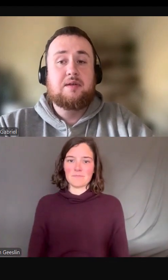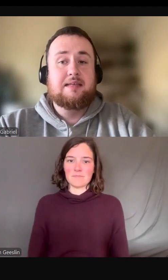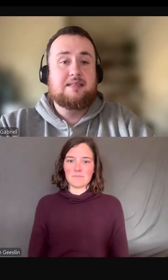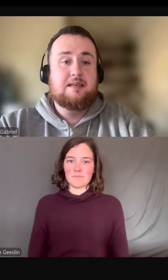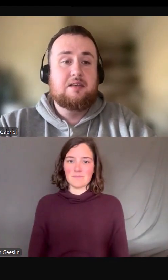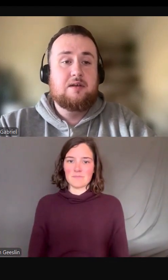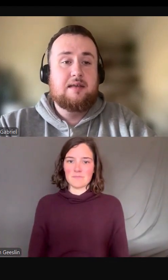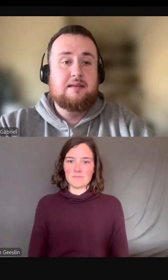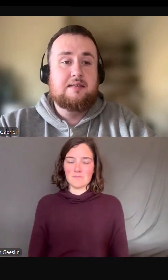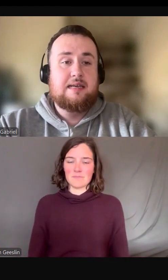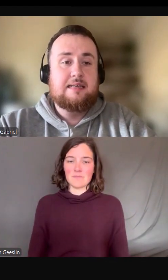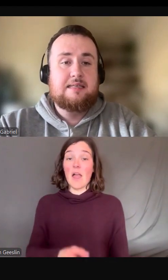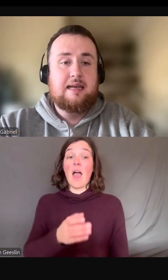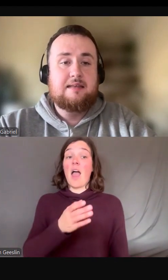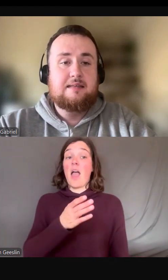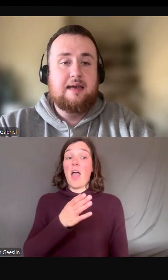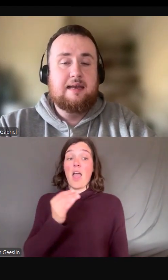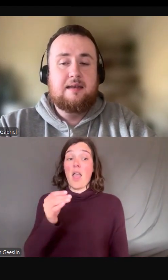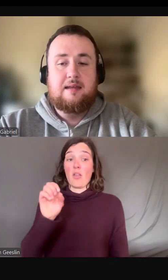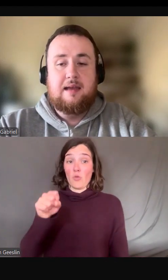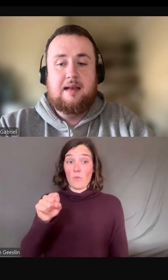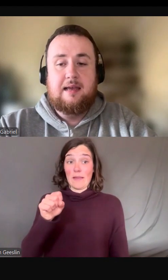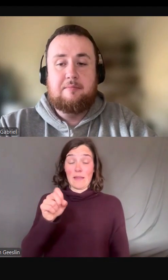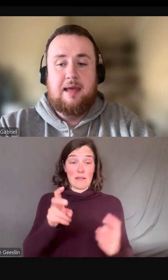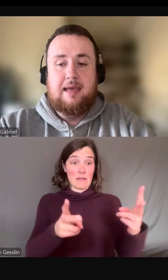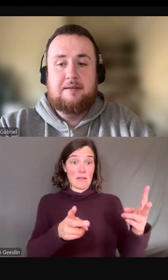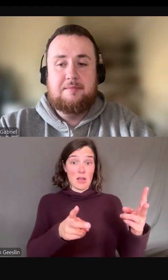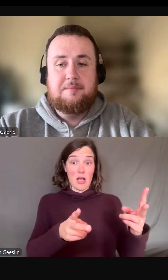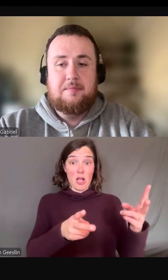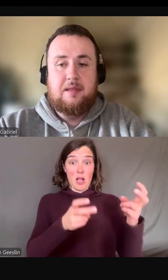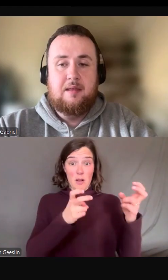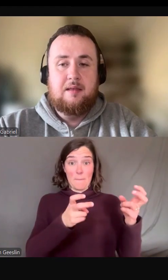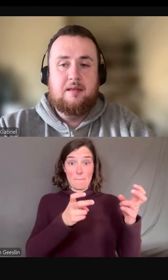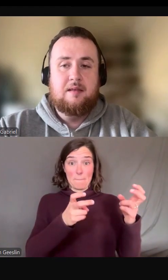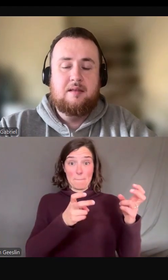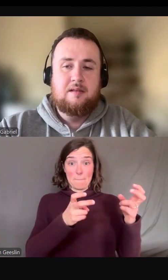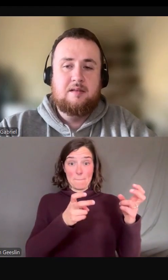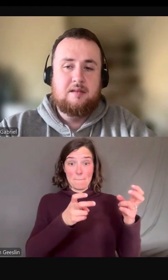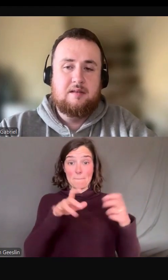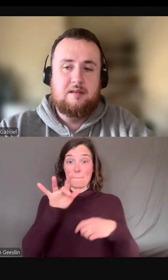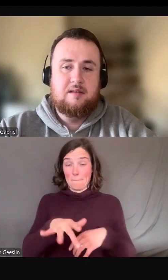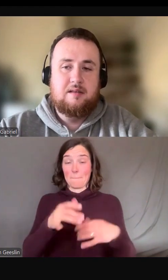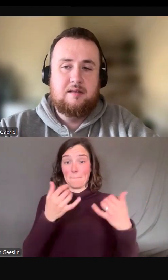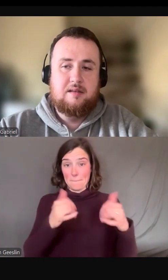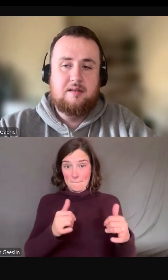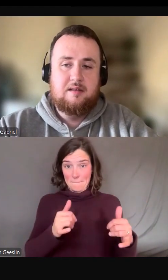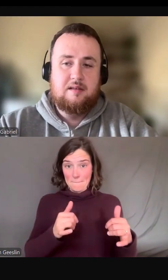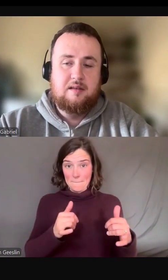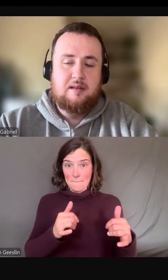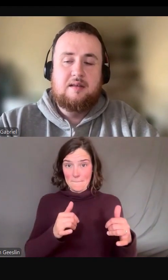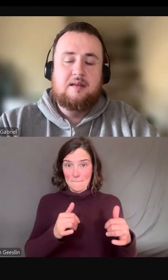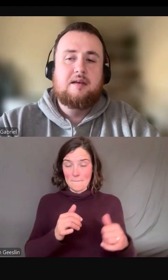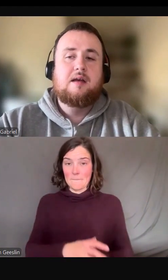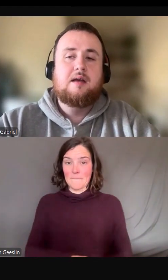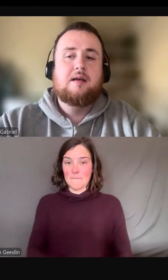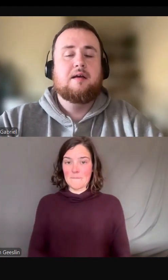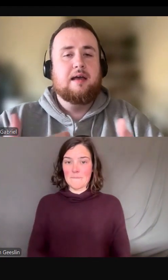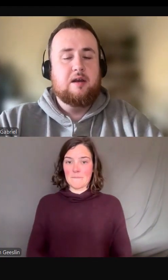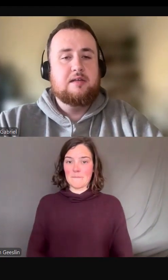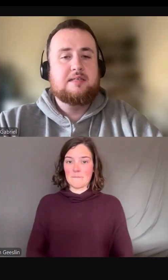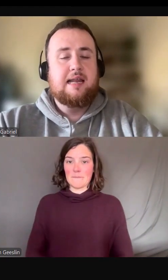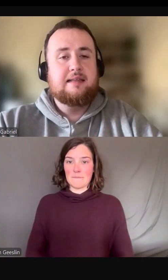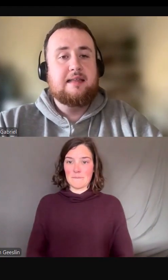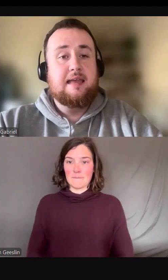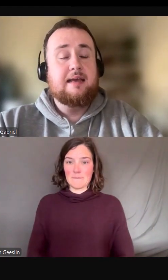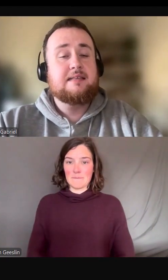do this. You could say, select this line and click play. Skip the trailers with this weird movie timing hack. And